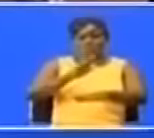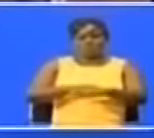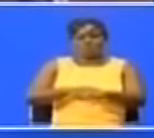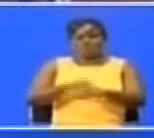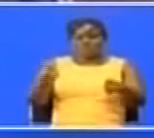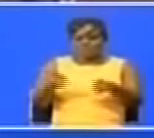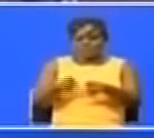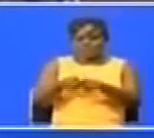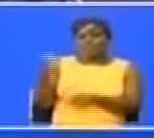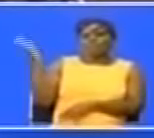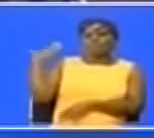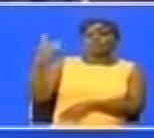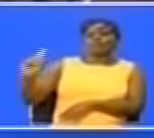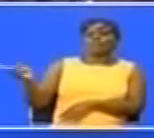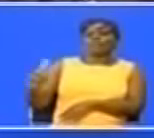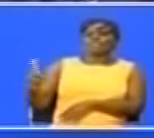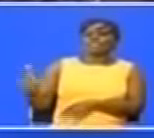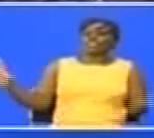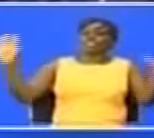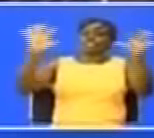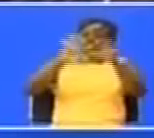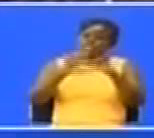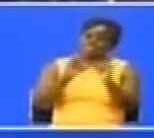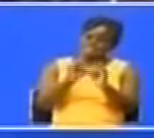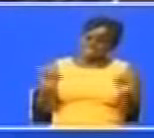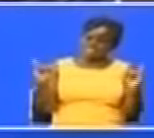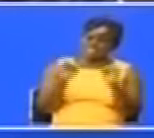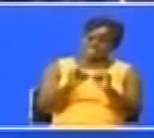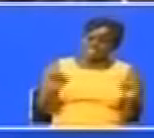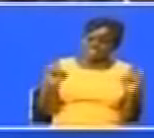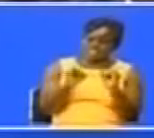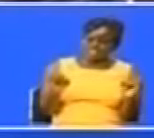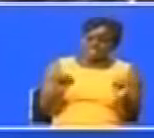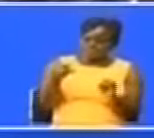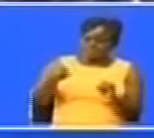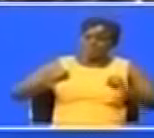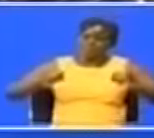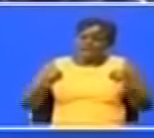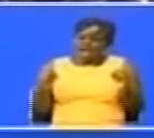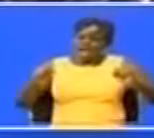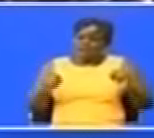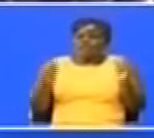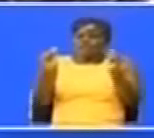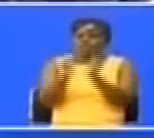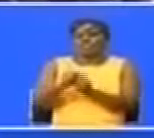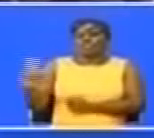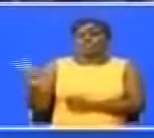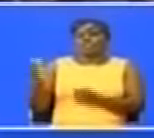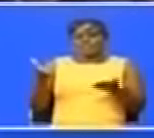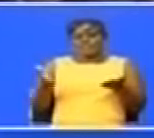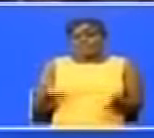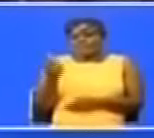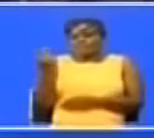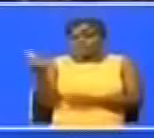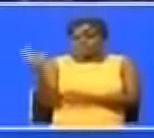retired President Jakaya Kikwete praised the cleanup exercise, adding that he is pleased with his successor's vigor, barely a